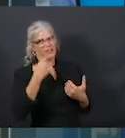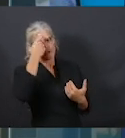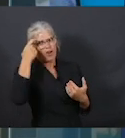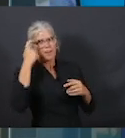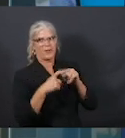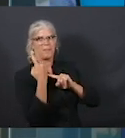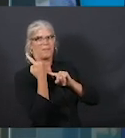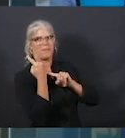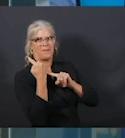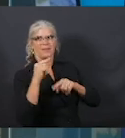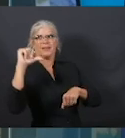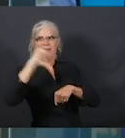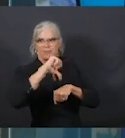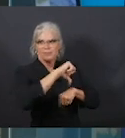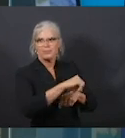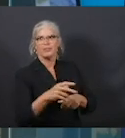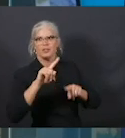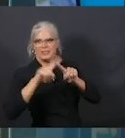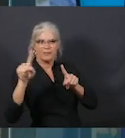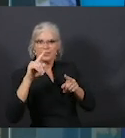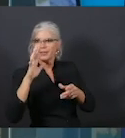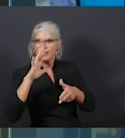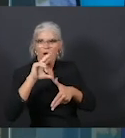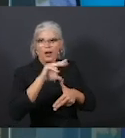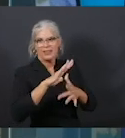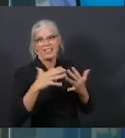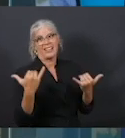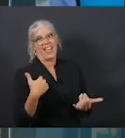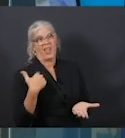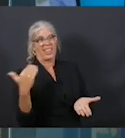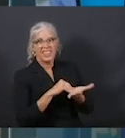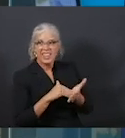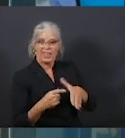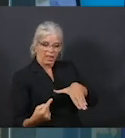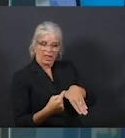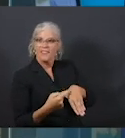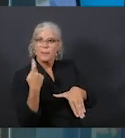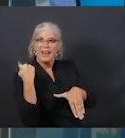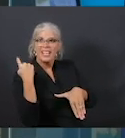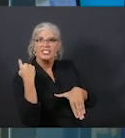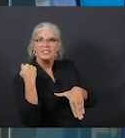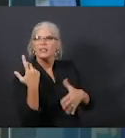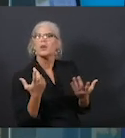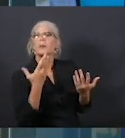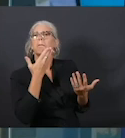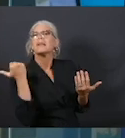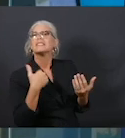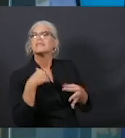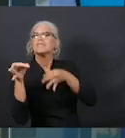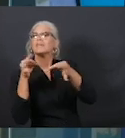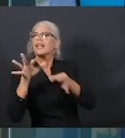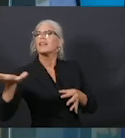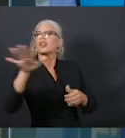and tornadoes. And here we go again. I guess what's the best thing to tell the residents of this area